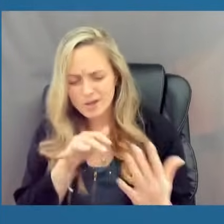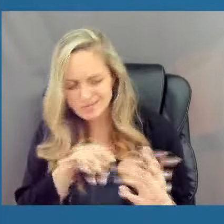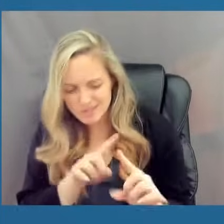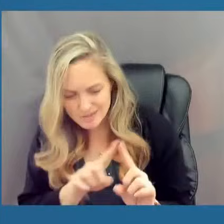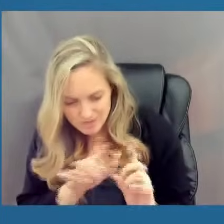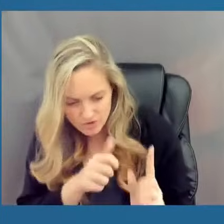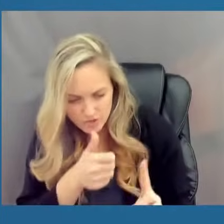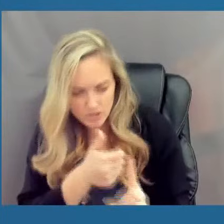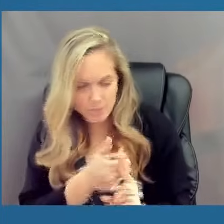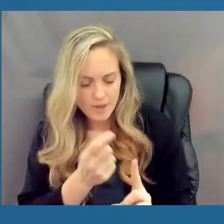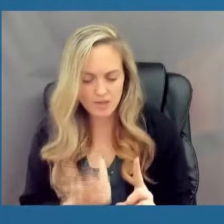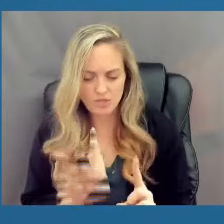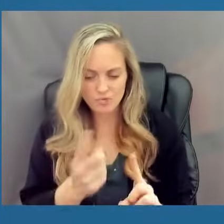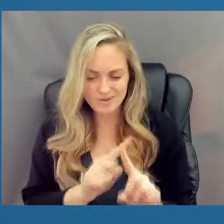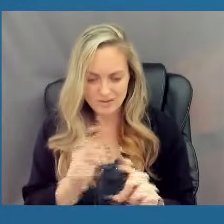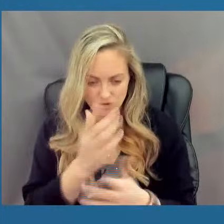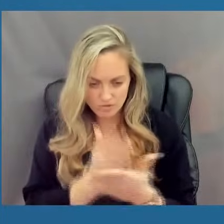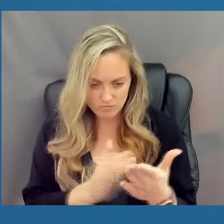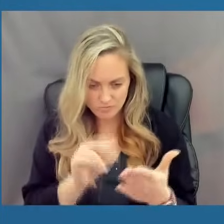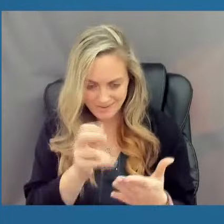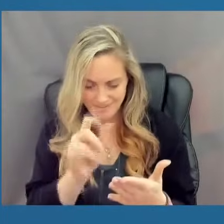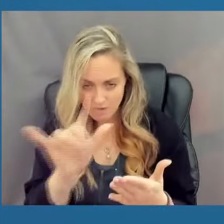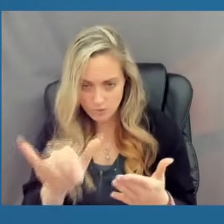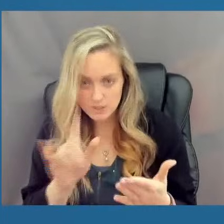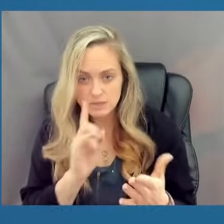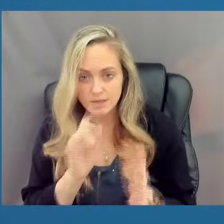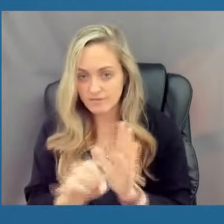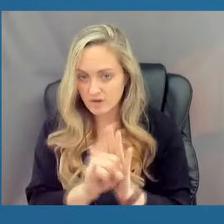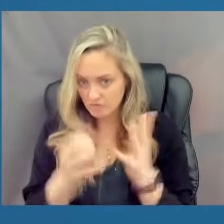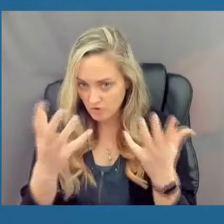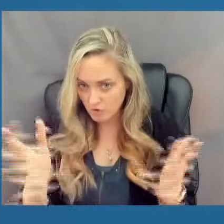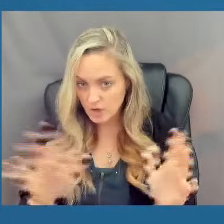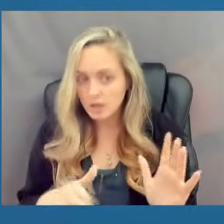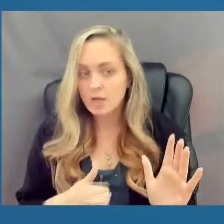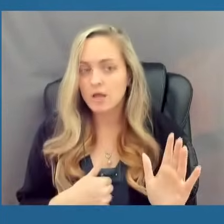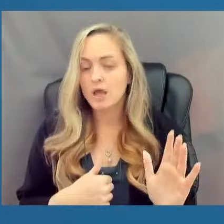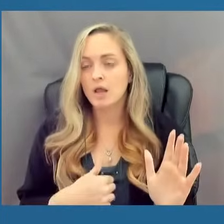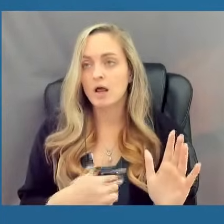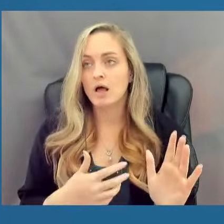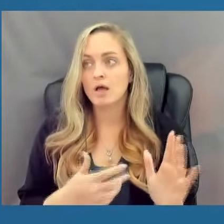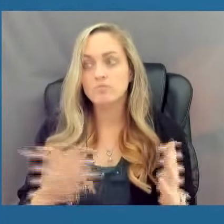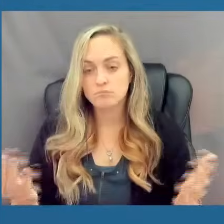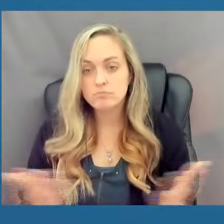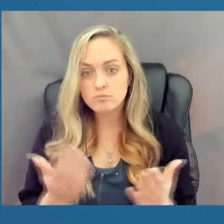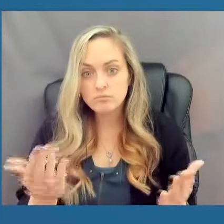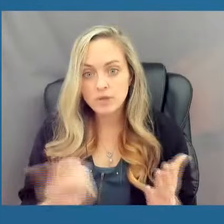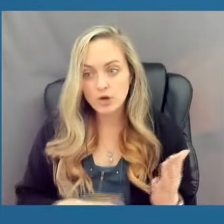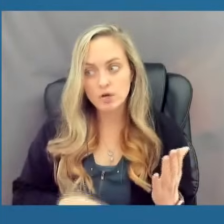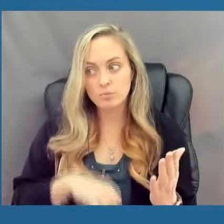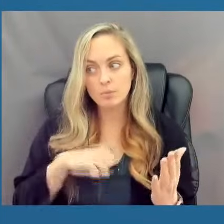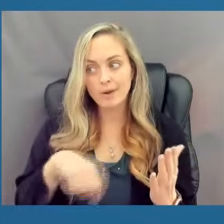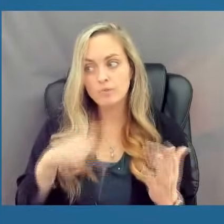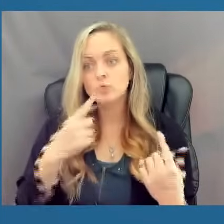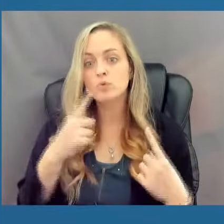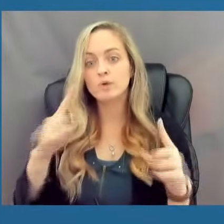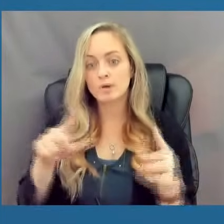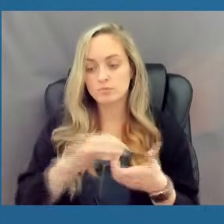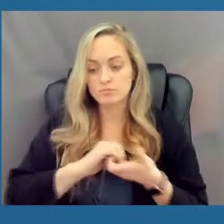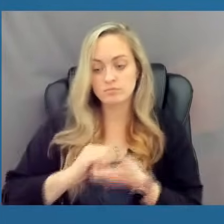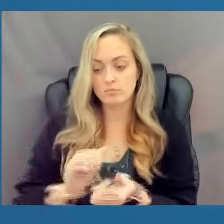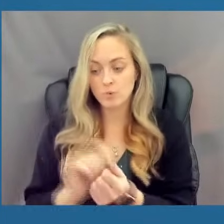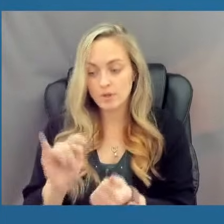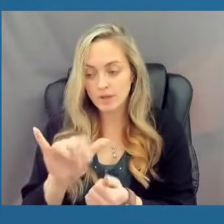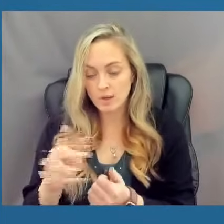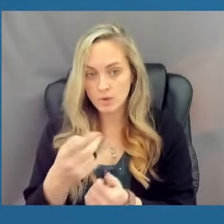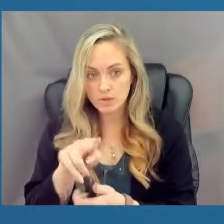3 specific counties that have been identified. And I'm here and proud to announce, in cooperation with our county executive,